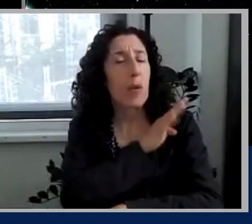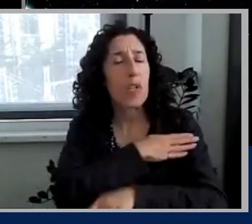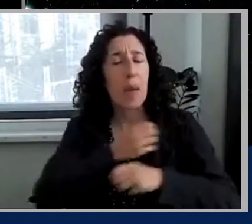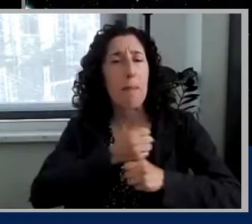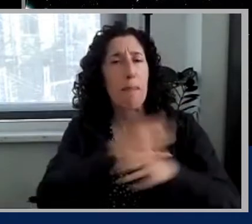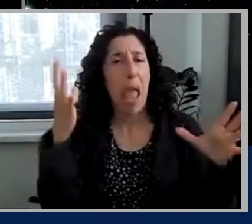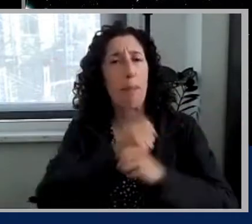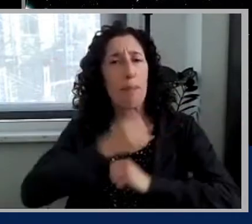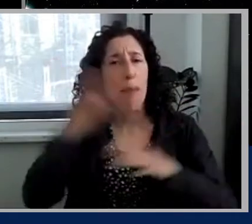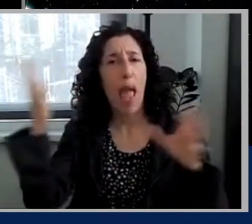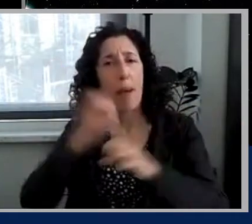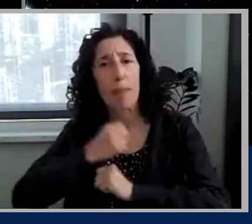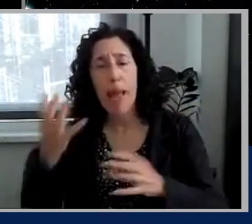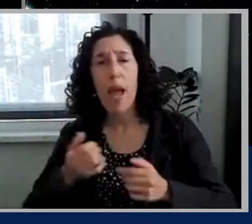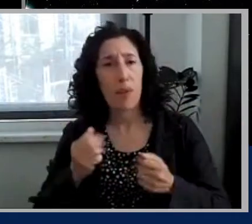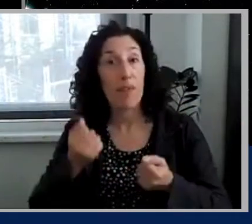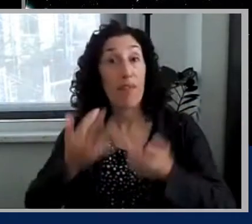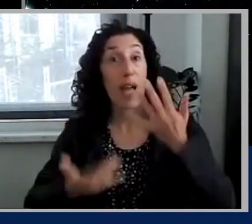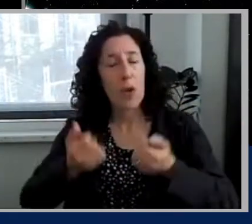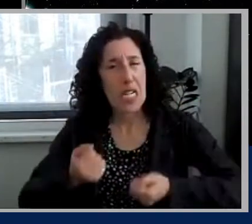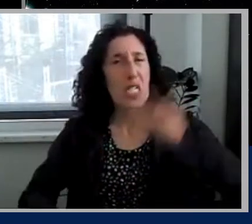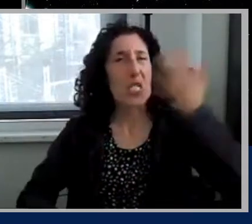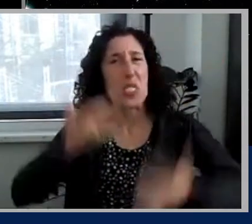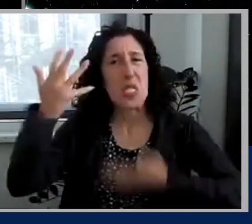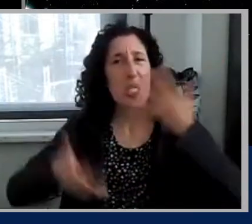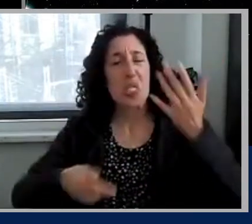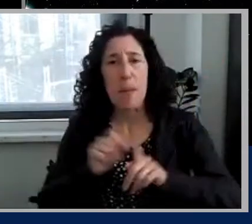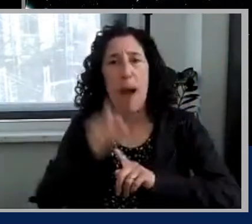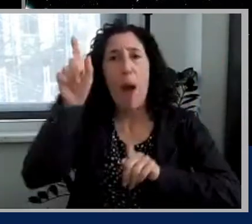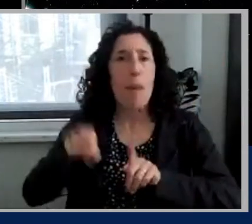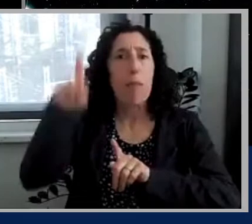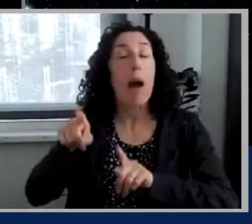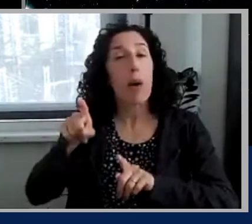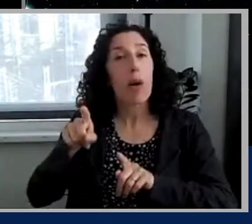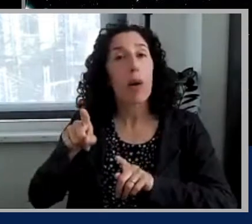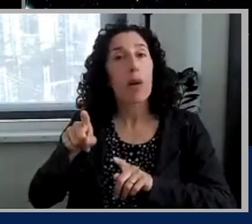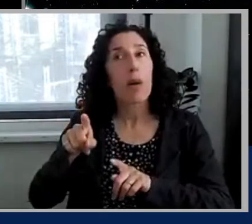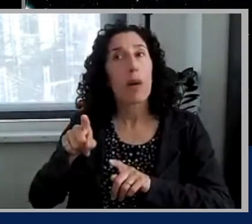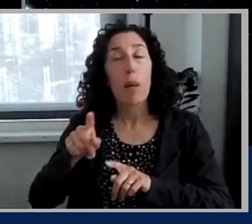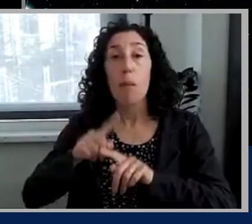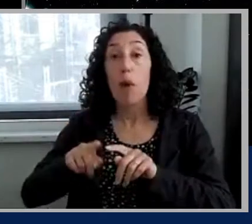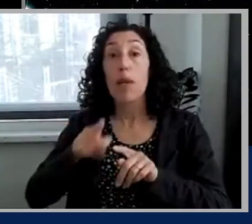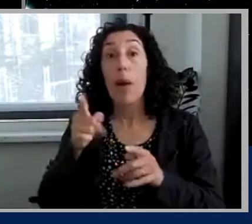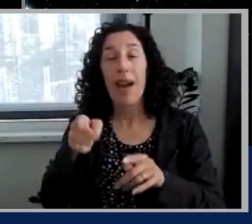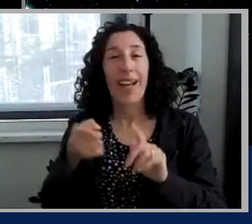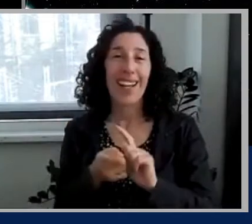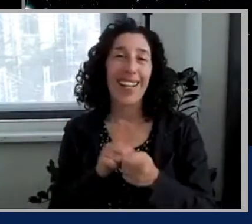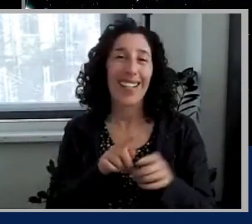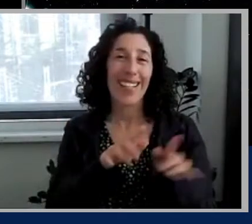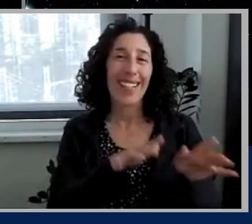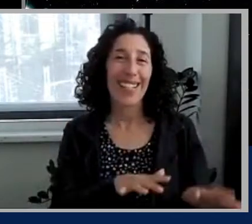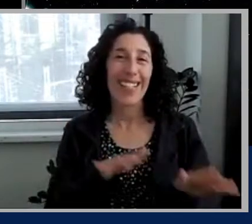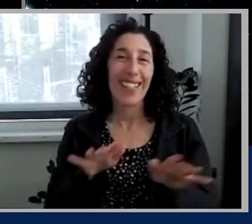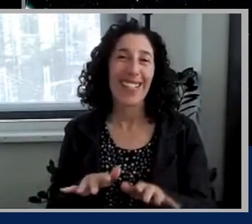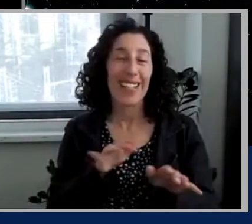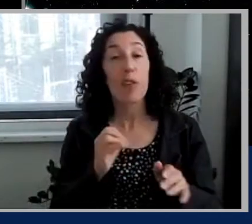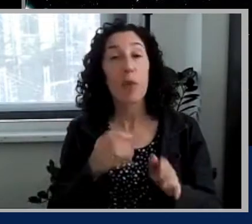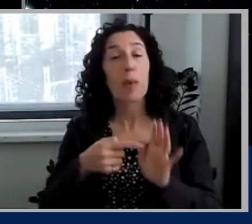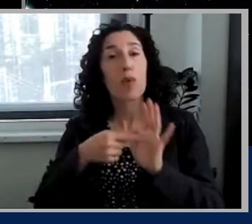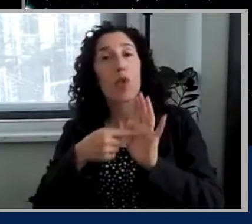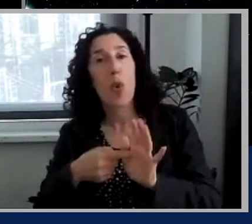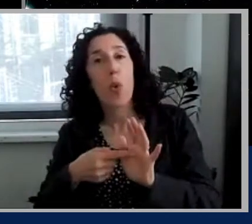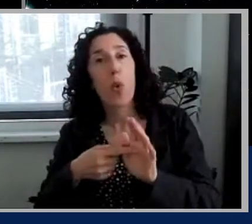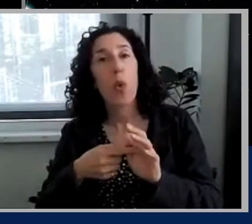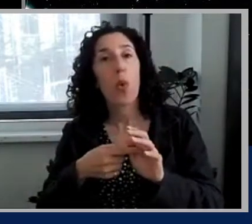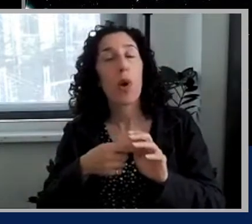incredible rate. And then it just stops and you're back to that sort of peacefulness that's outer space.